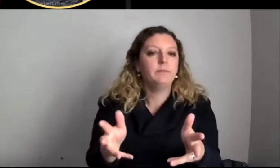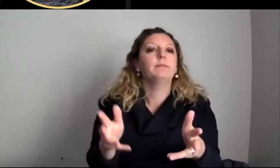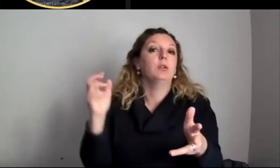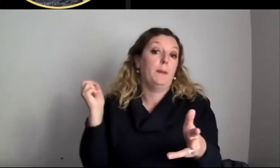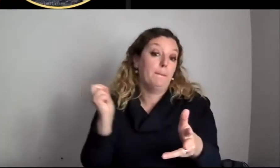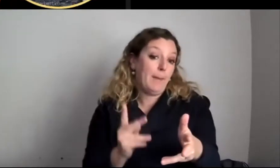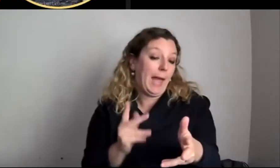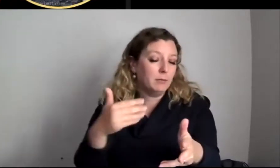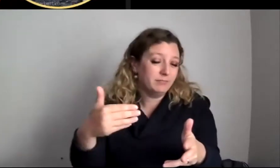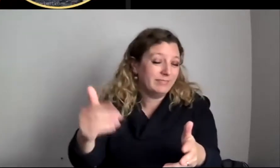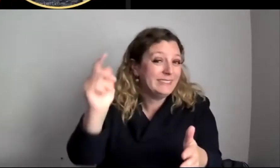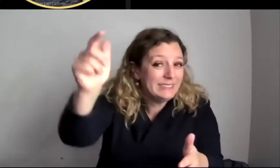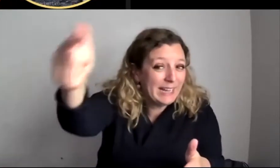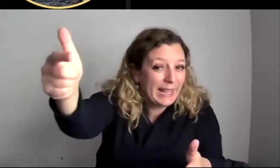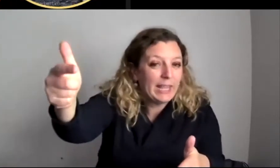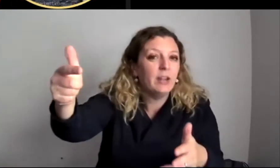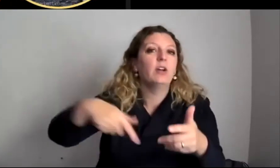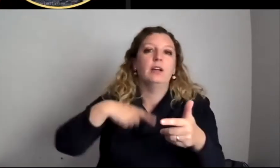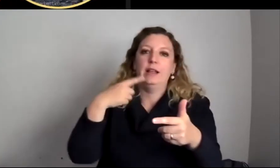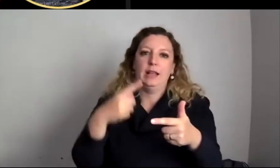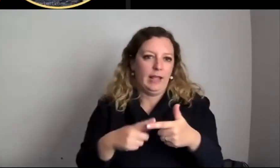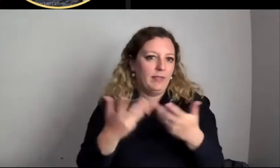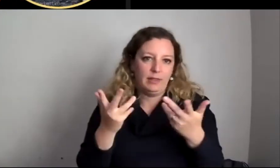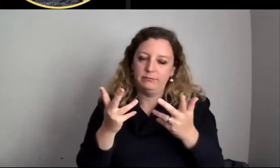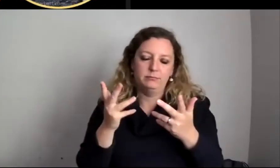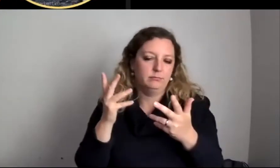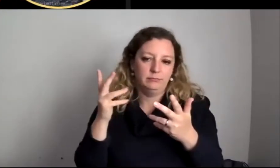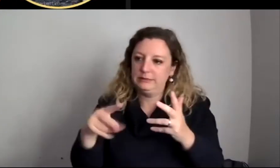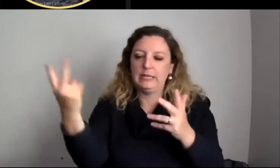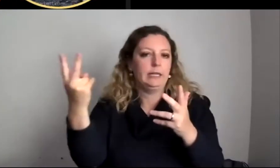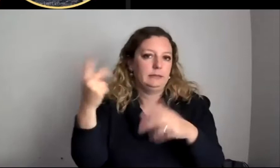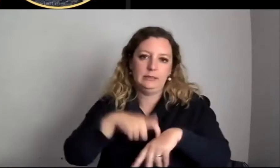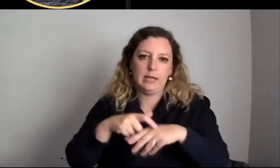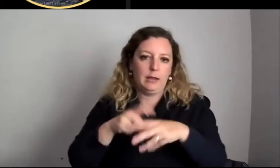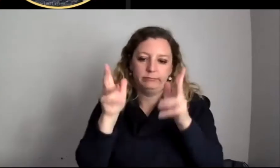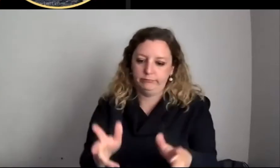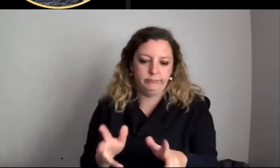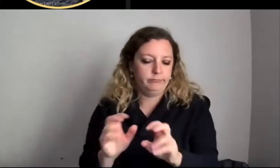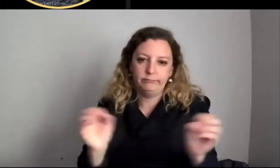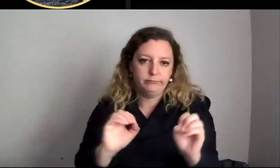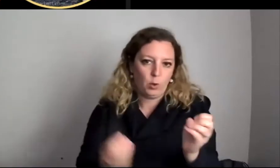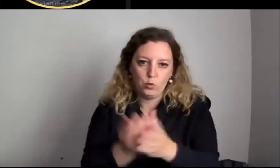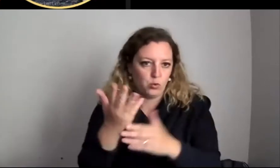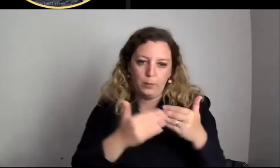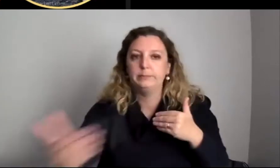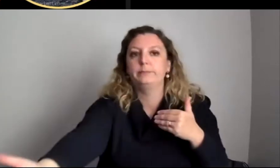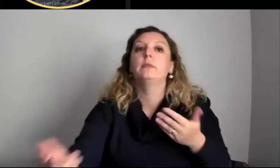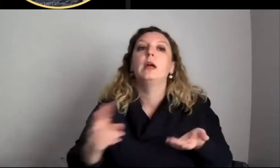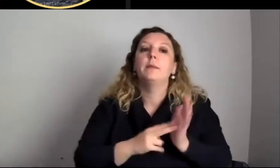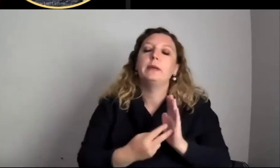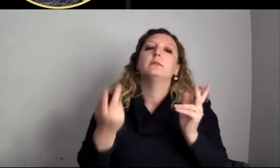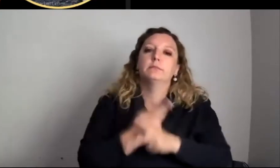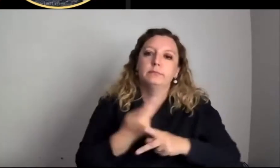them after a bit of time, and then after that, you pretty much have to just leave them. Nothing will grow from that point forward. And so this leads to further and